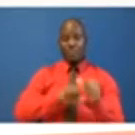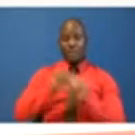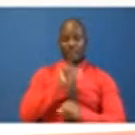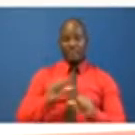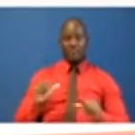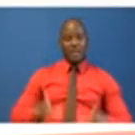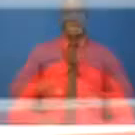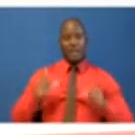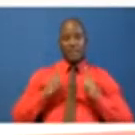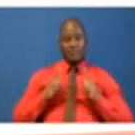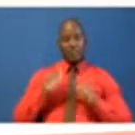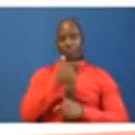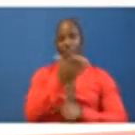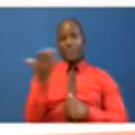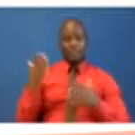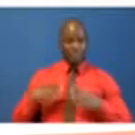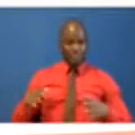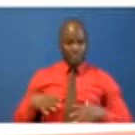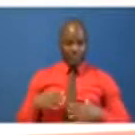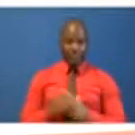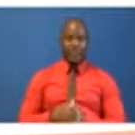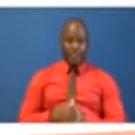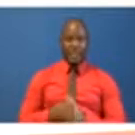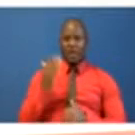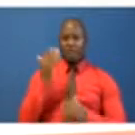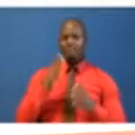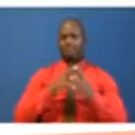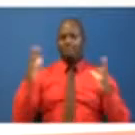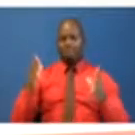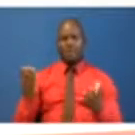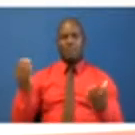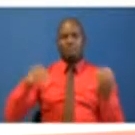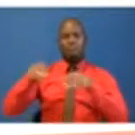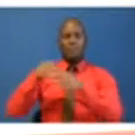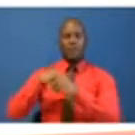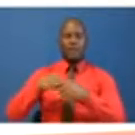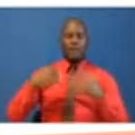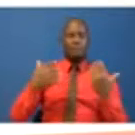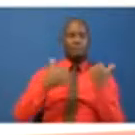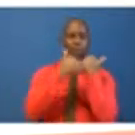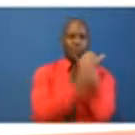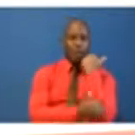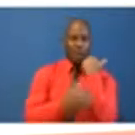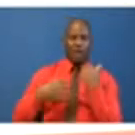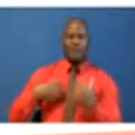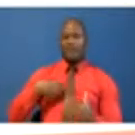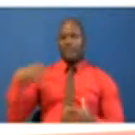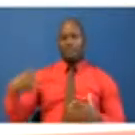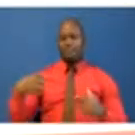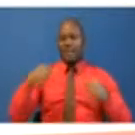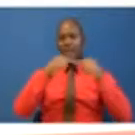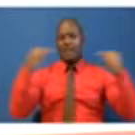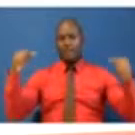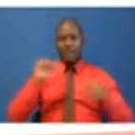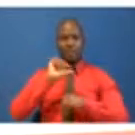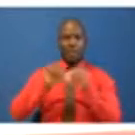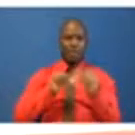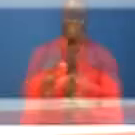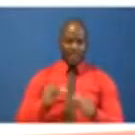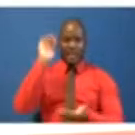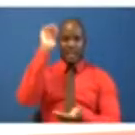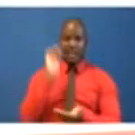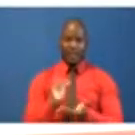livelihoods the question about the widening gap between the rich and the poor what is the agenda of this individual in terms of